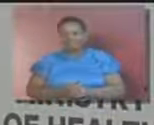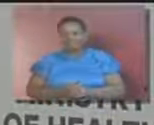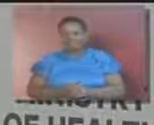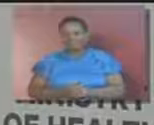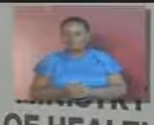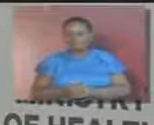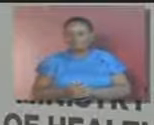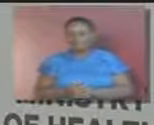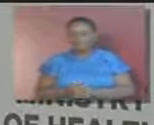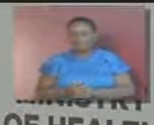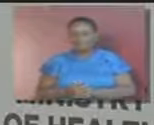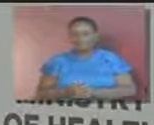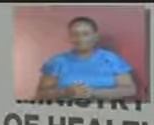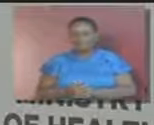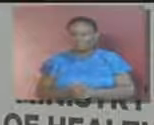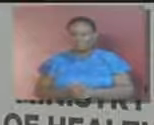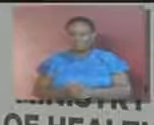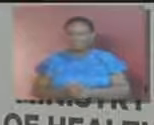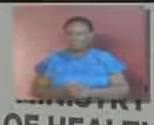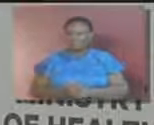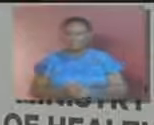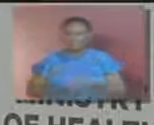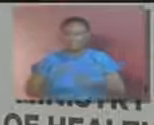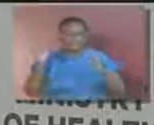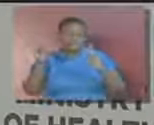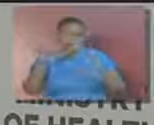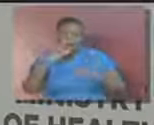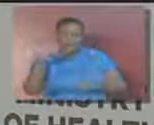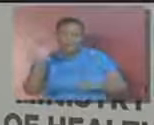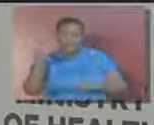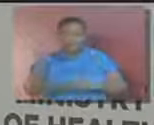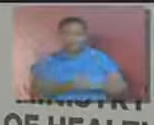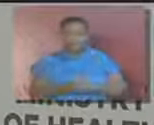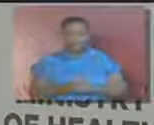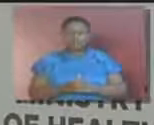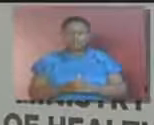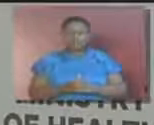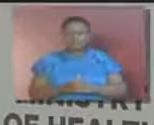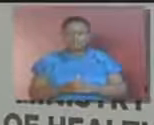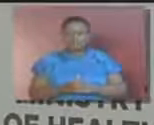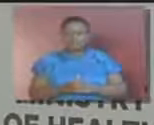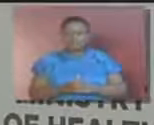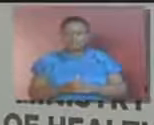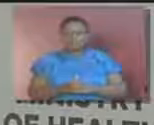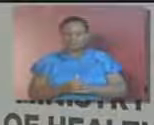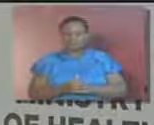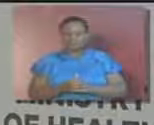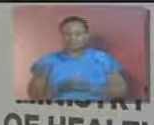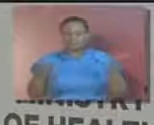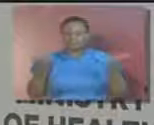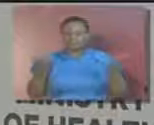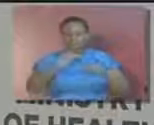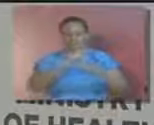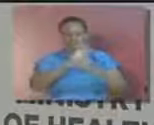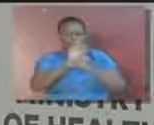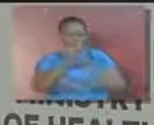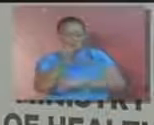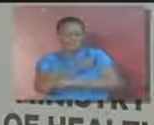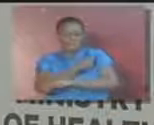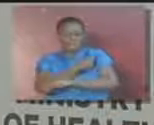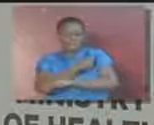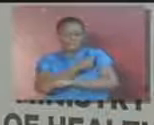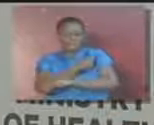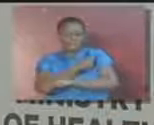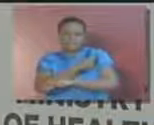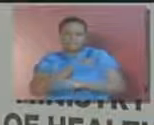part, to any other vaccine that is administered through the expanded program of immunization. The clinicians are well trained and